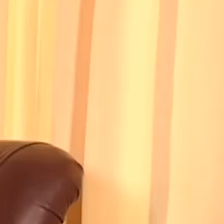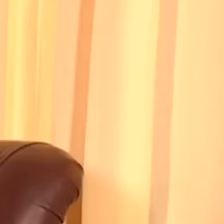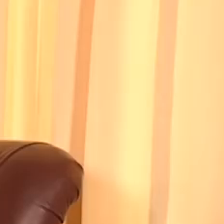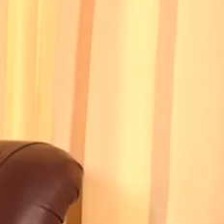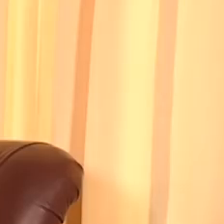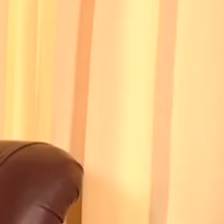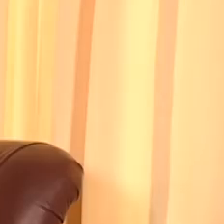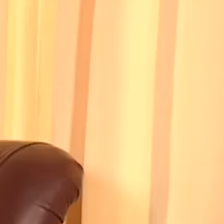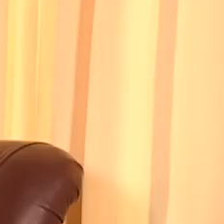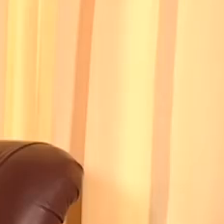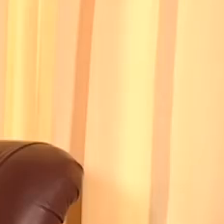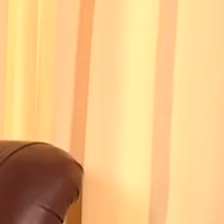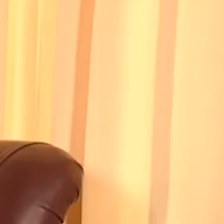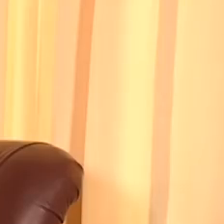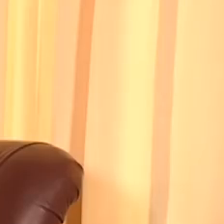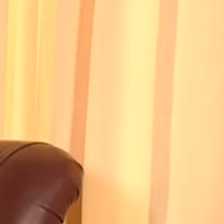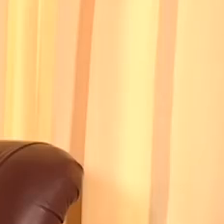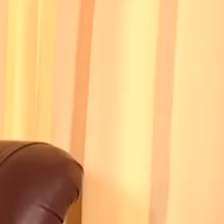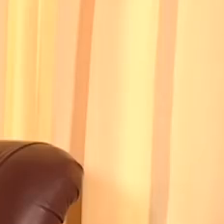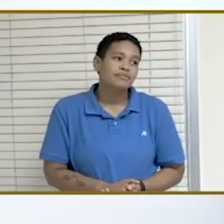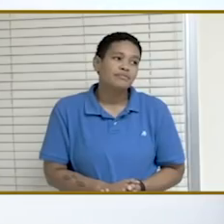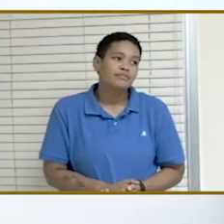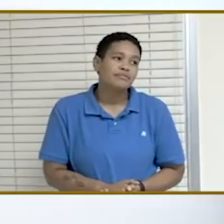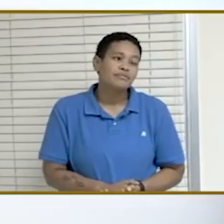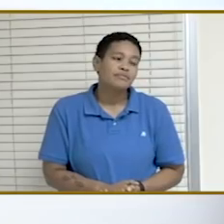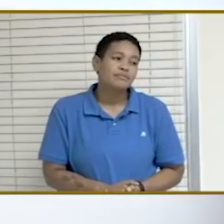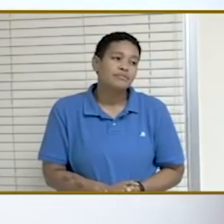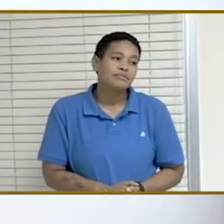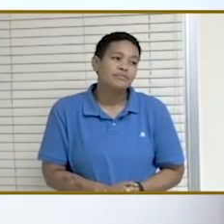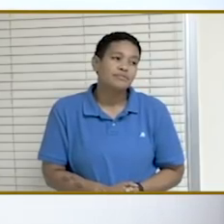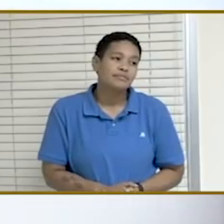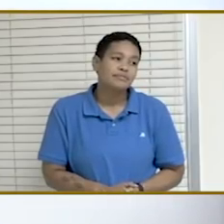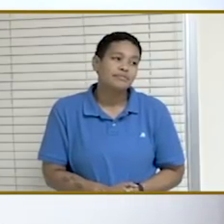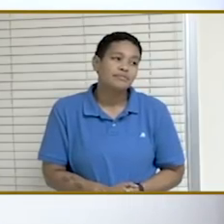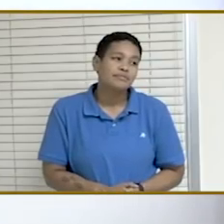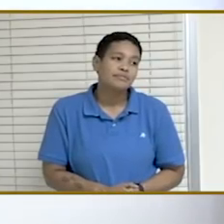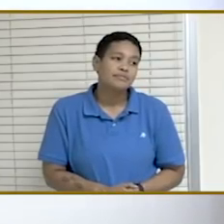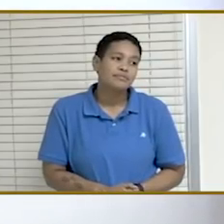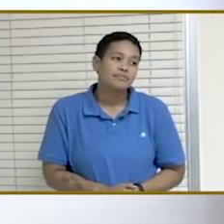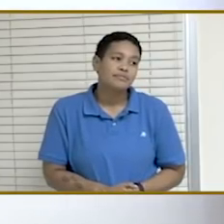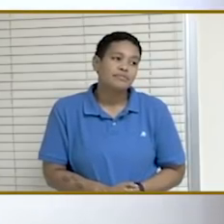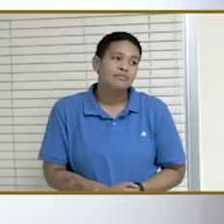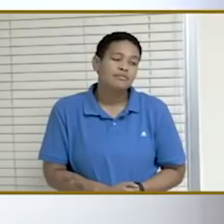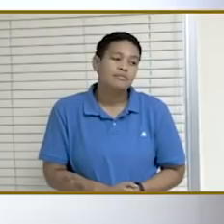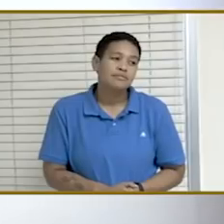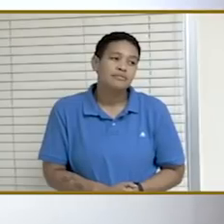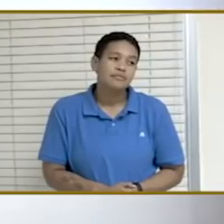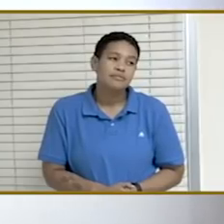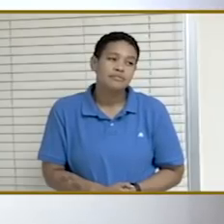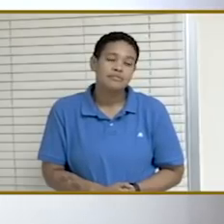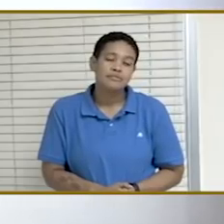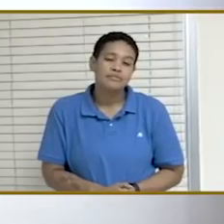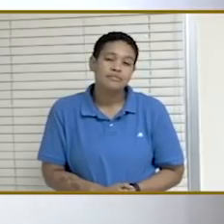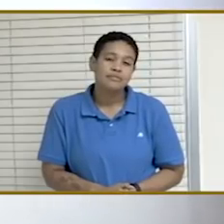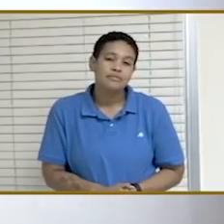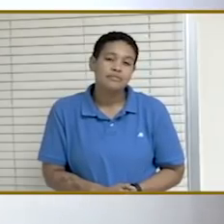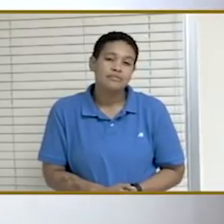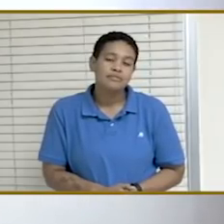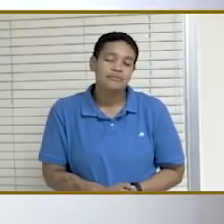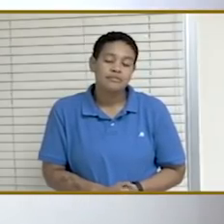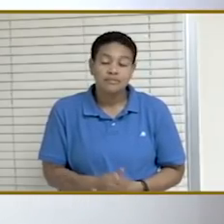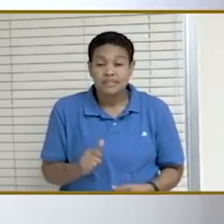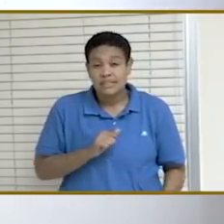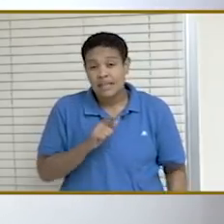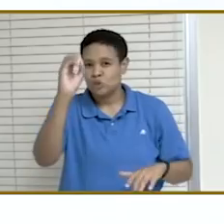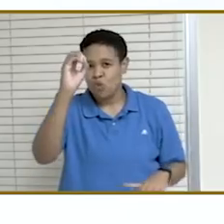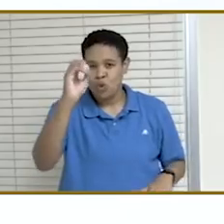to Jamaica and largely how it has spread locally. Our public health authorities have advised that some of the more than 5,000 persons who